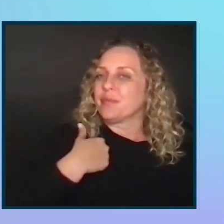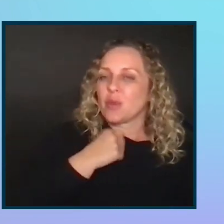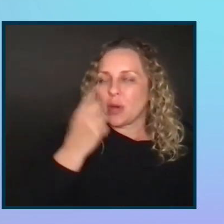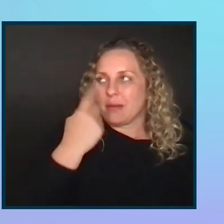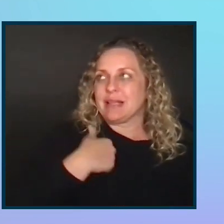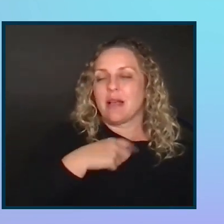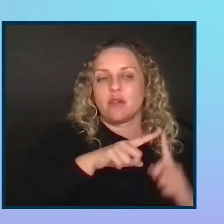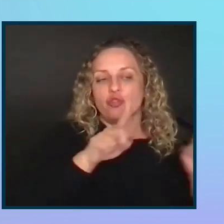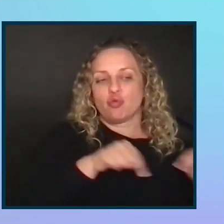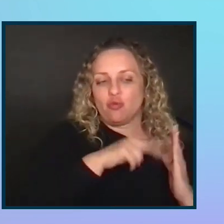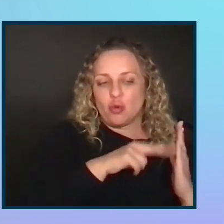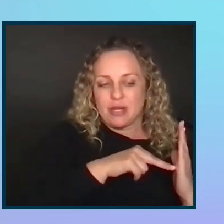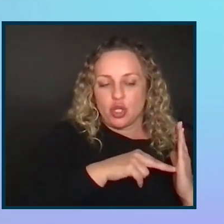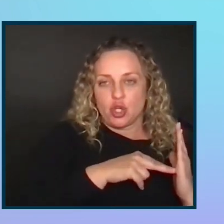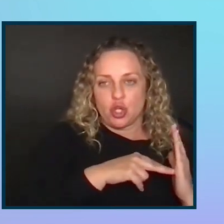a screen reader